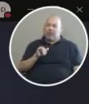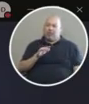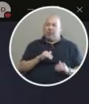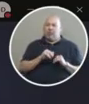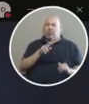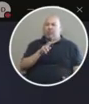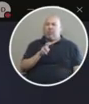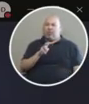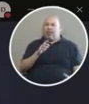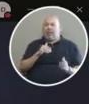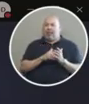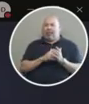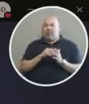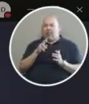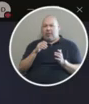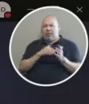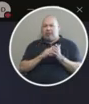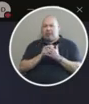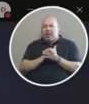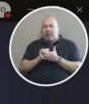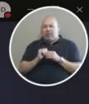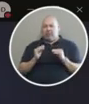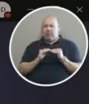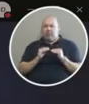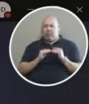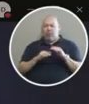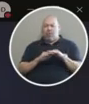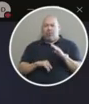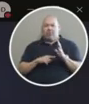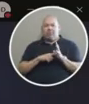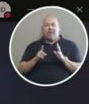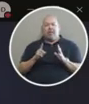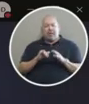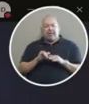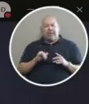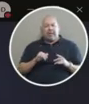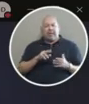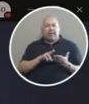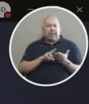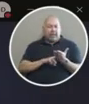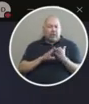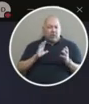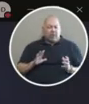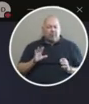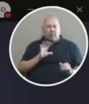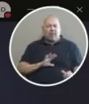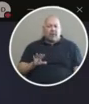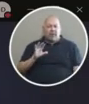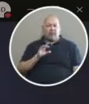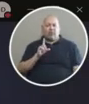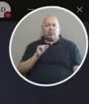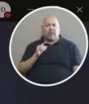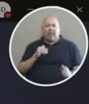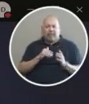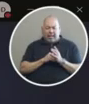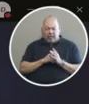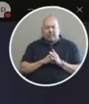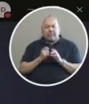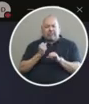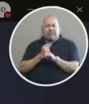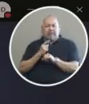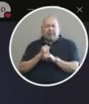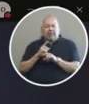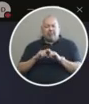earning $200,000 or more. Our lowest paid employees and contractors earn approximately $20,000 per